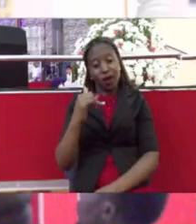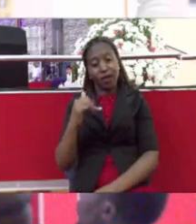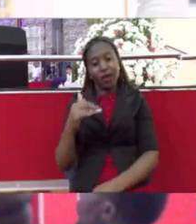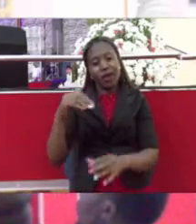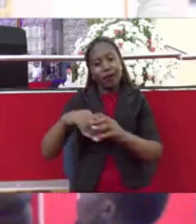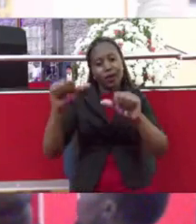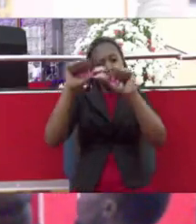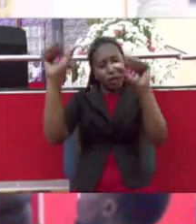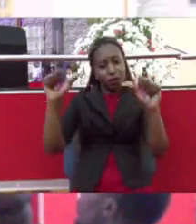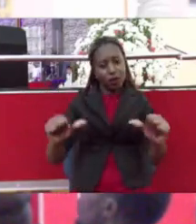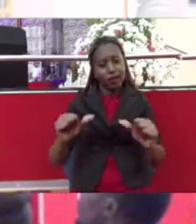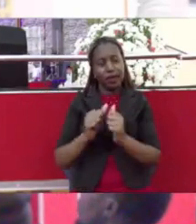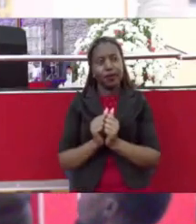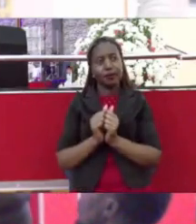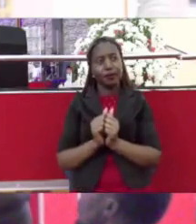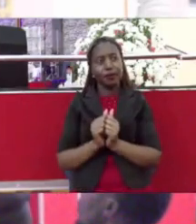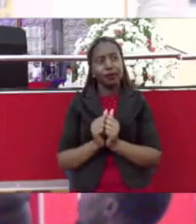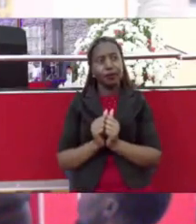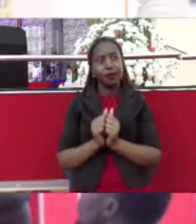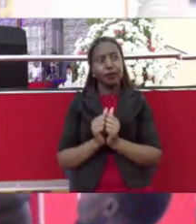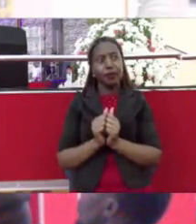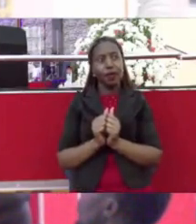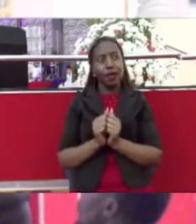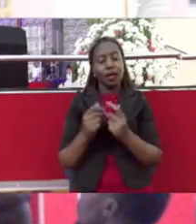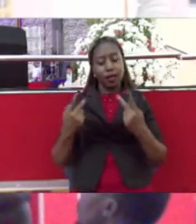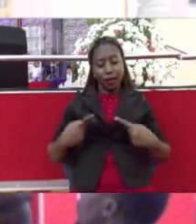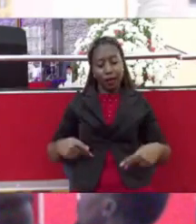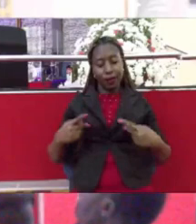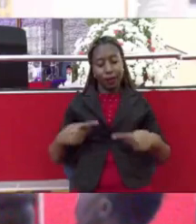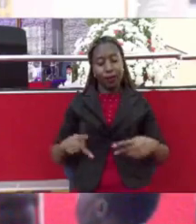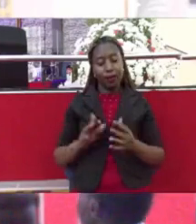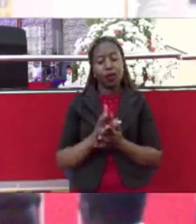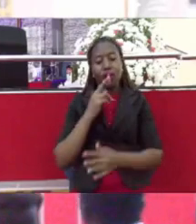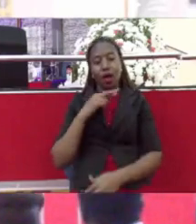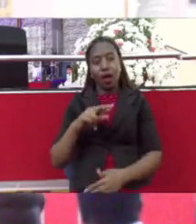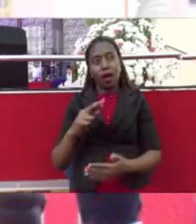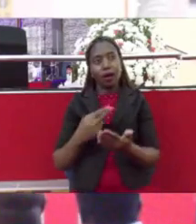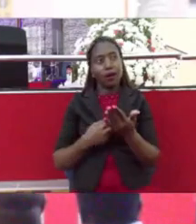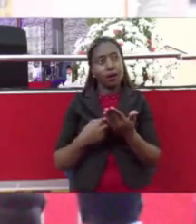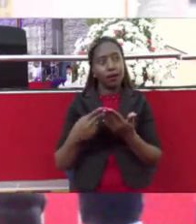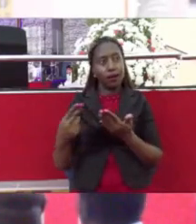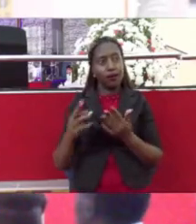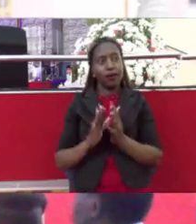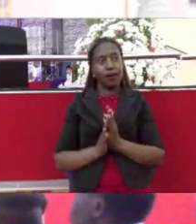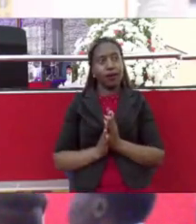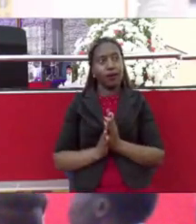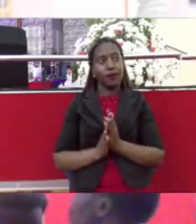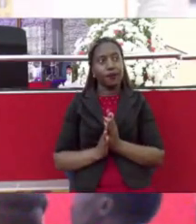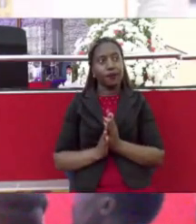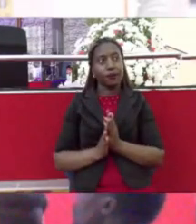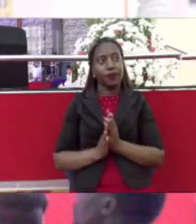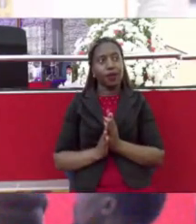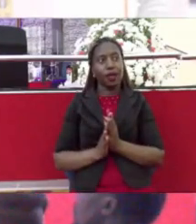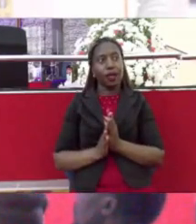kwa sababu katika madhabahu, the human meets the divine. Ya kwamba ubinadamu unakutana na uungu. The limited meets the